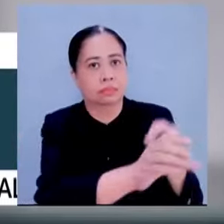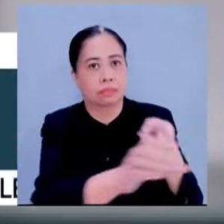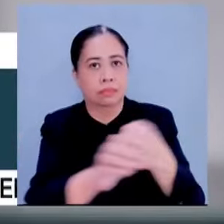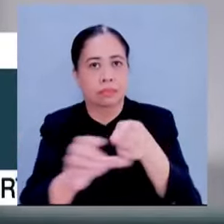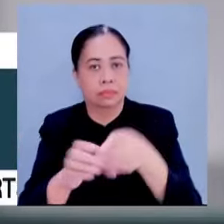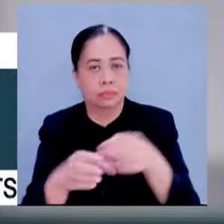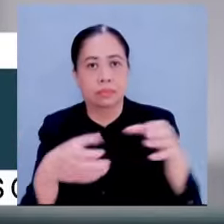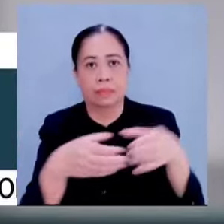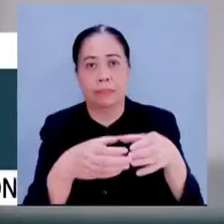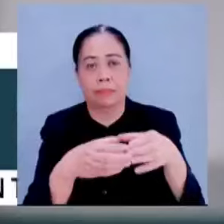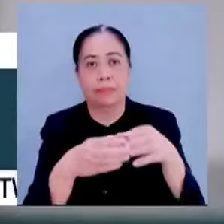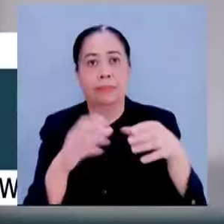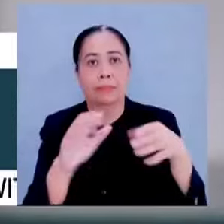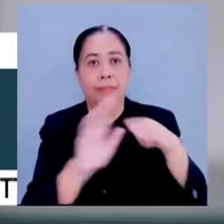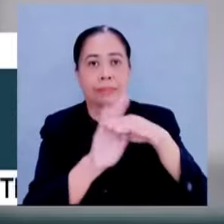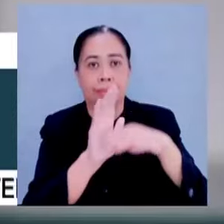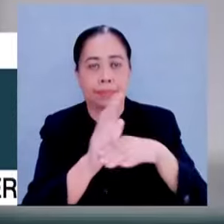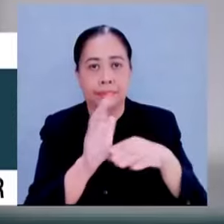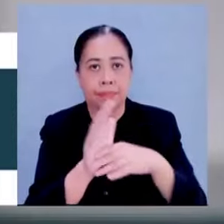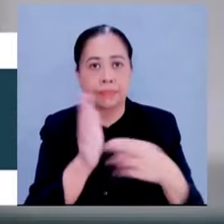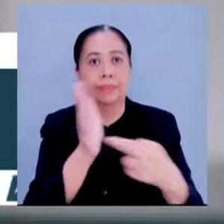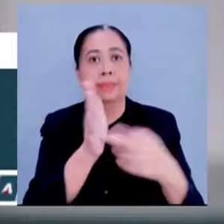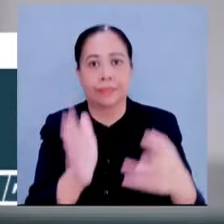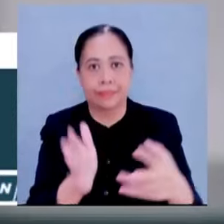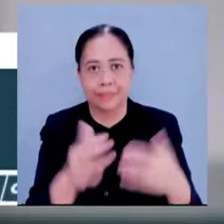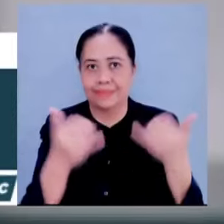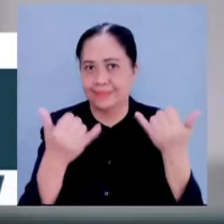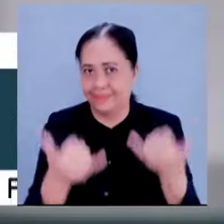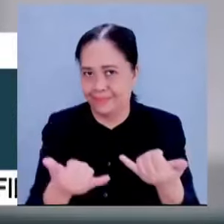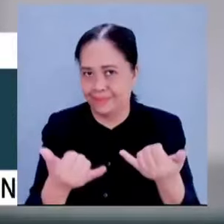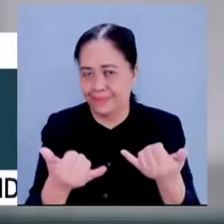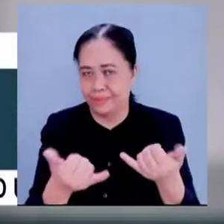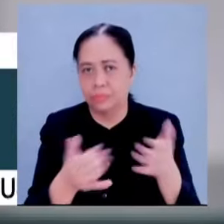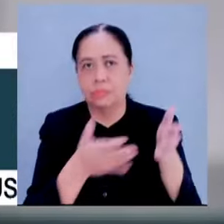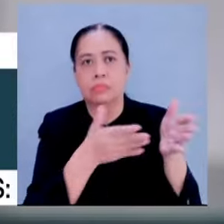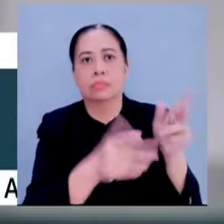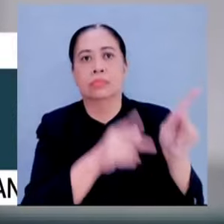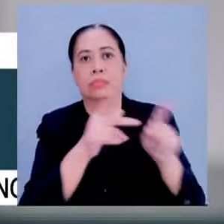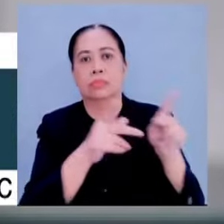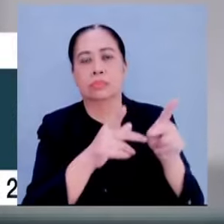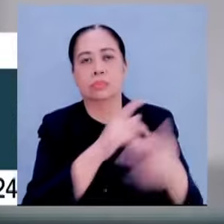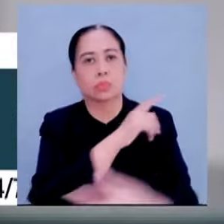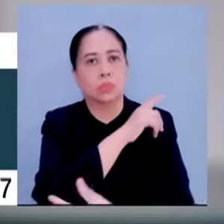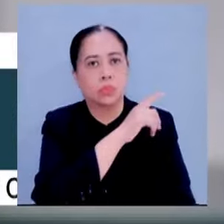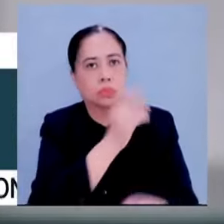party list elections, representing this time marginalized sectors